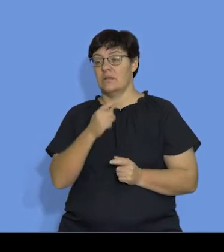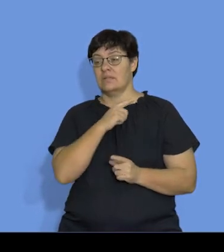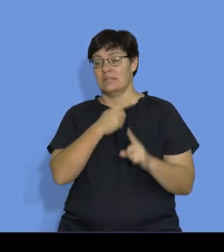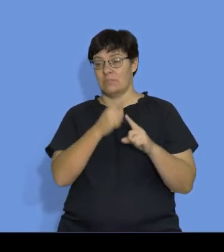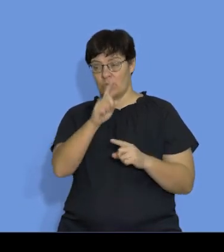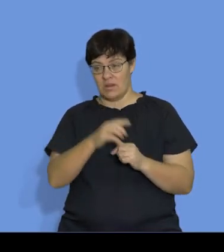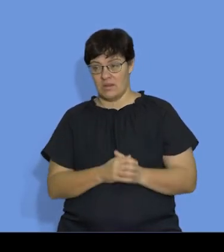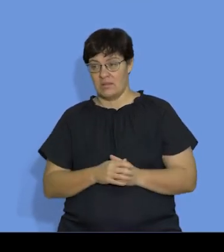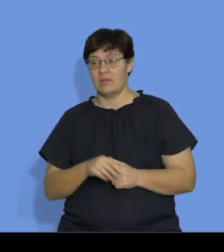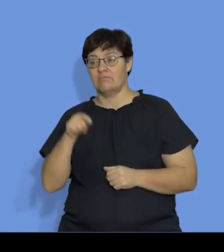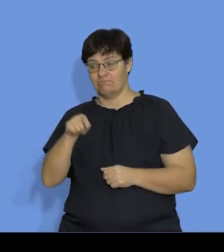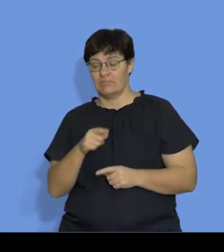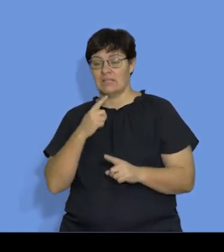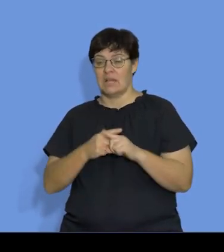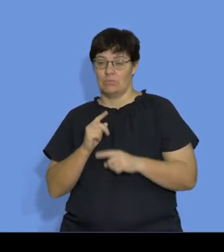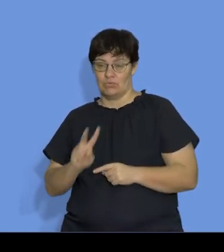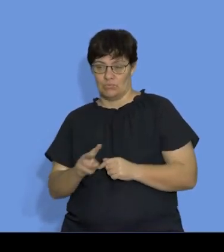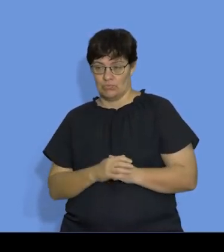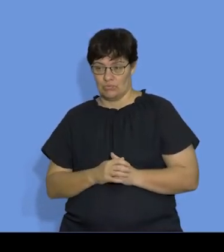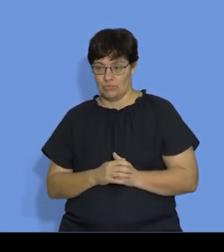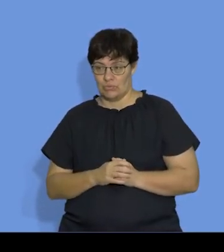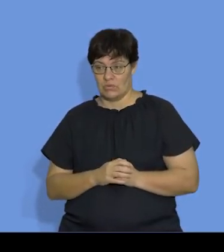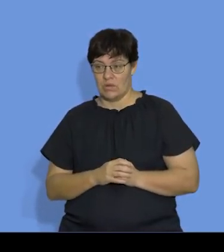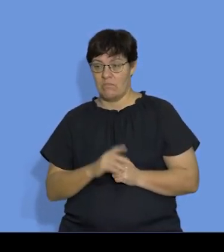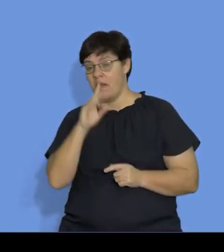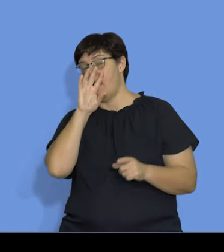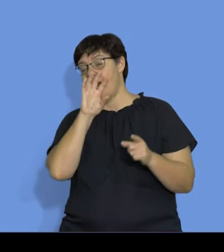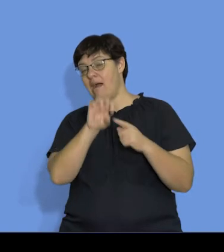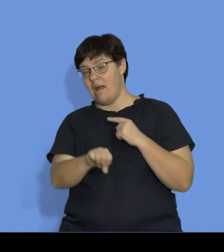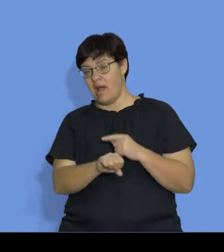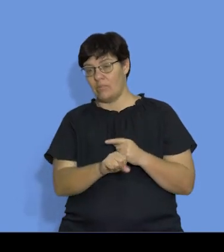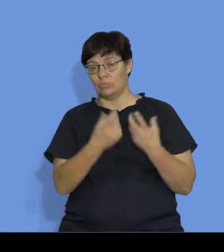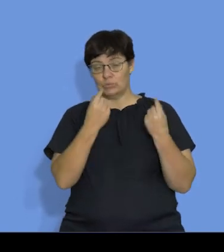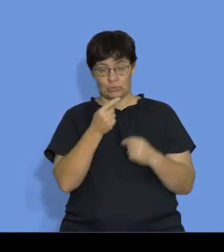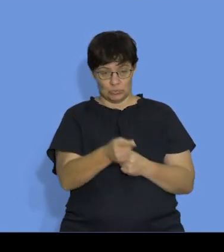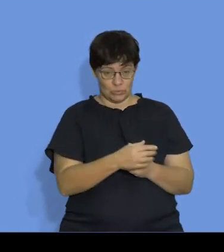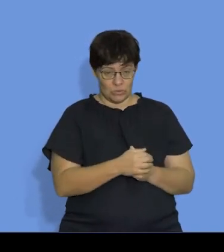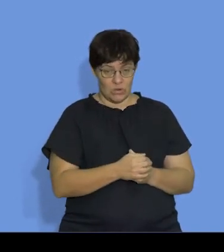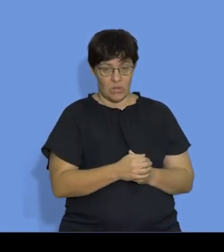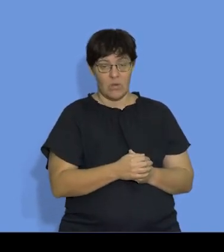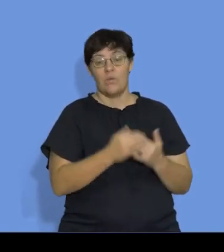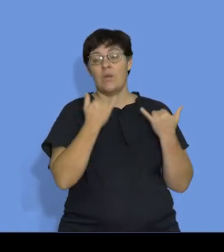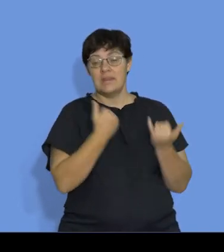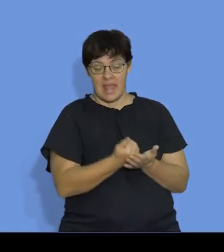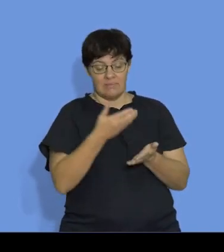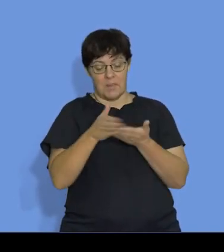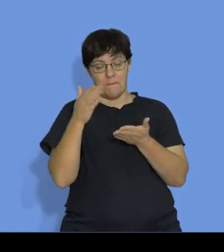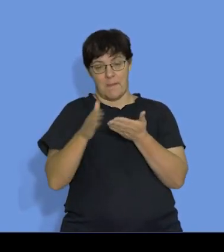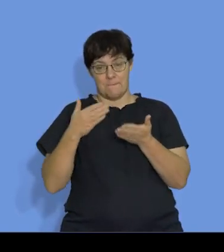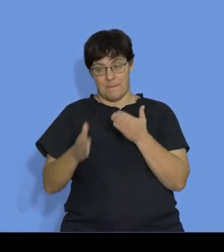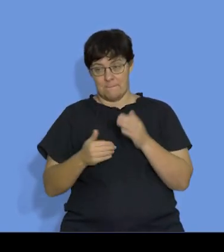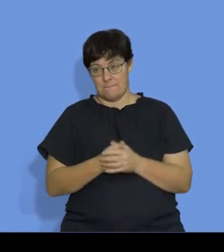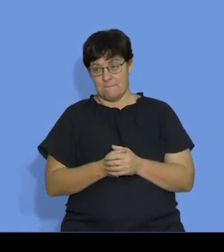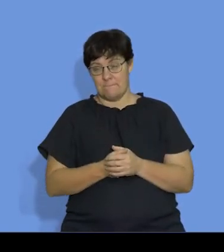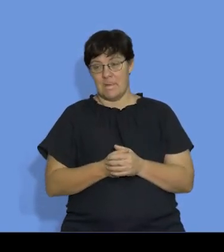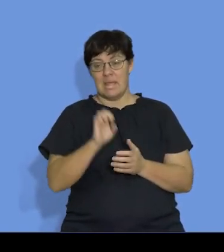and this one will multiply by 2. So you'd realize once we do that, we are able to eliminate, in a way, the